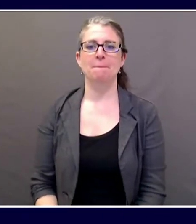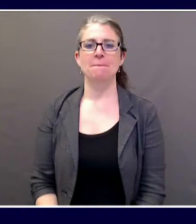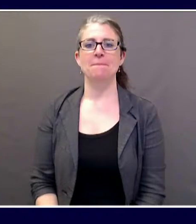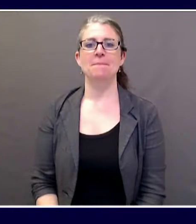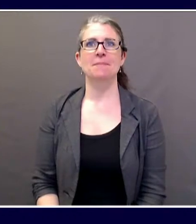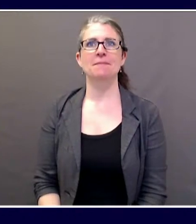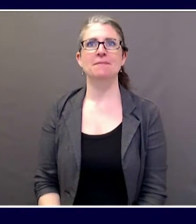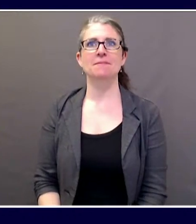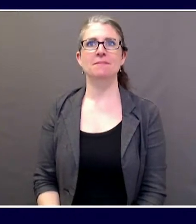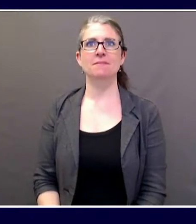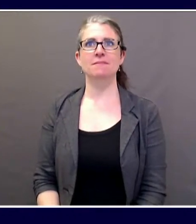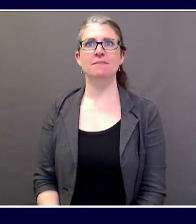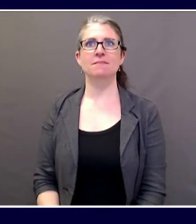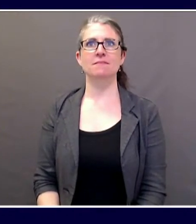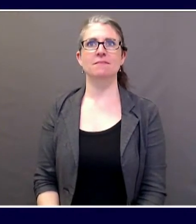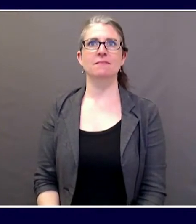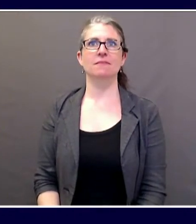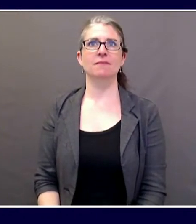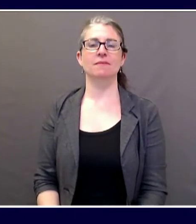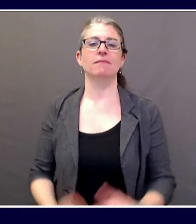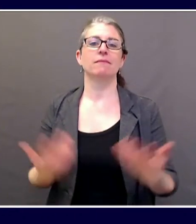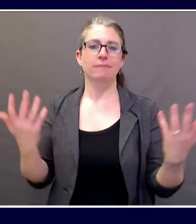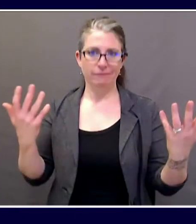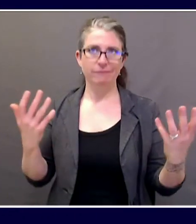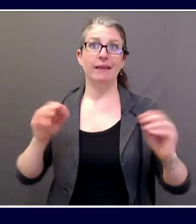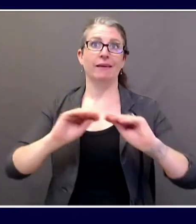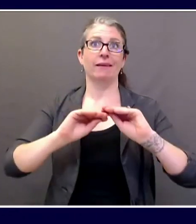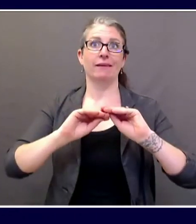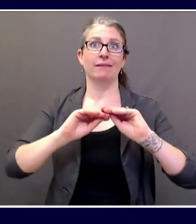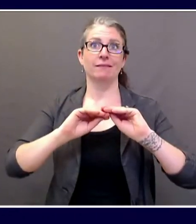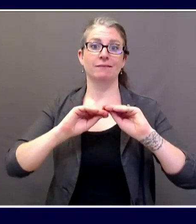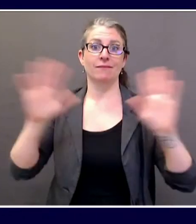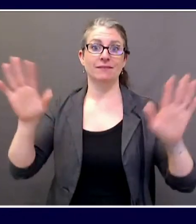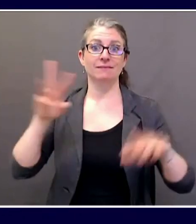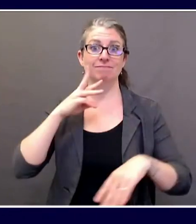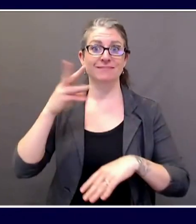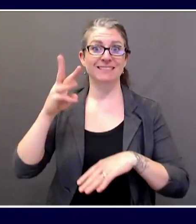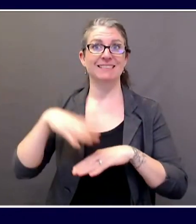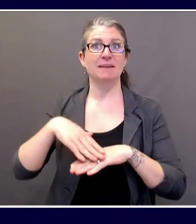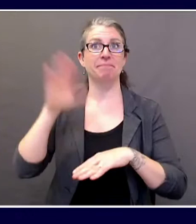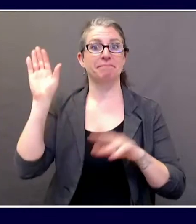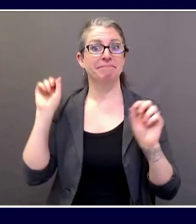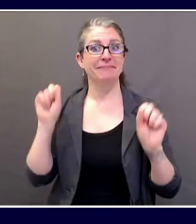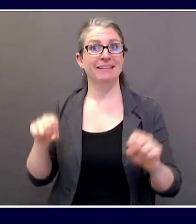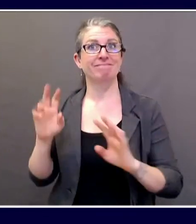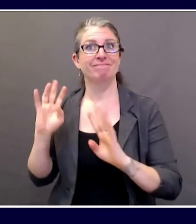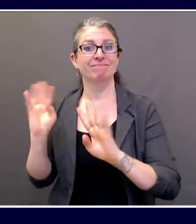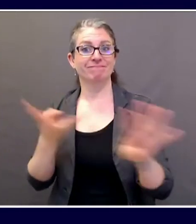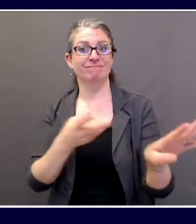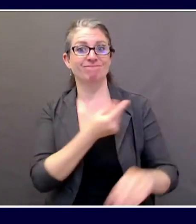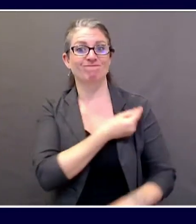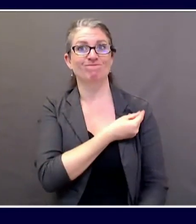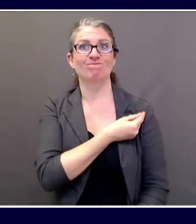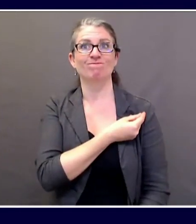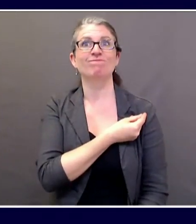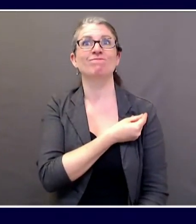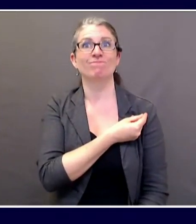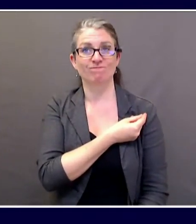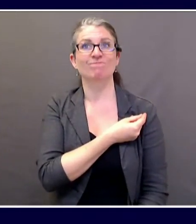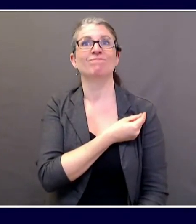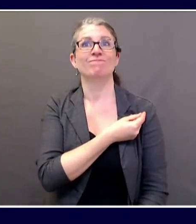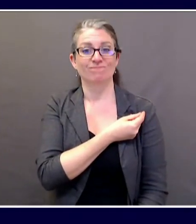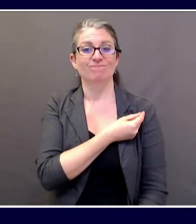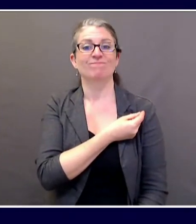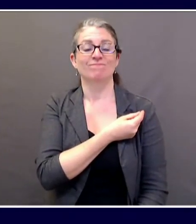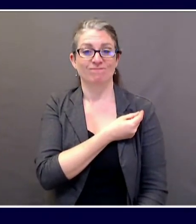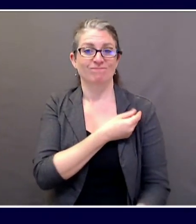eligible. Also next week, we're going to be seeing a significantly lower supply as when it comes to J&J in particular. How is the state